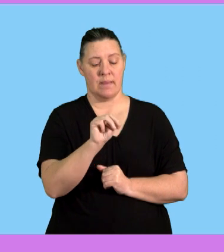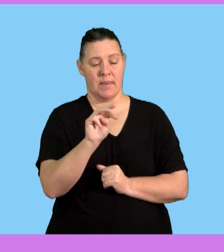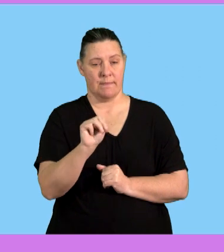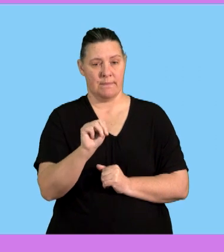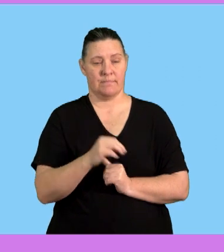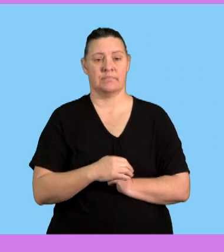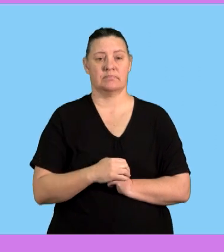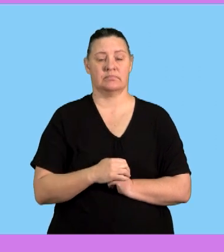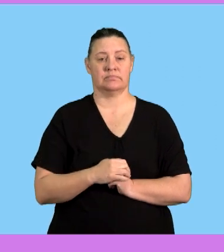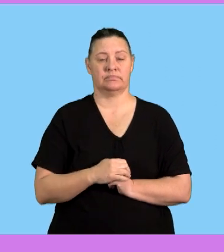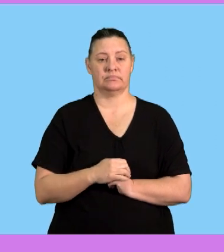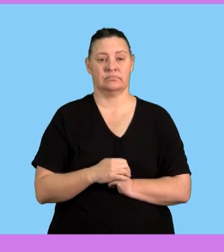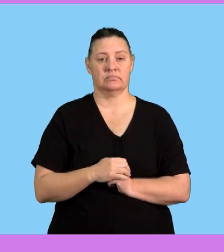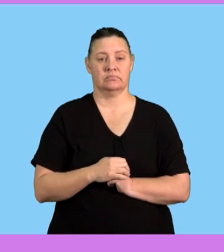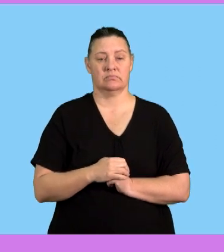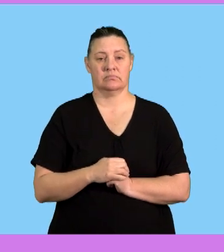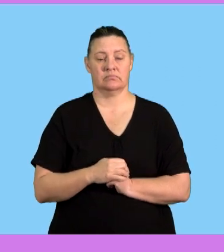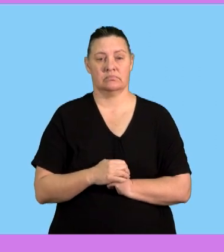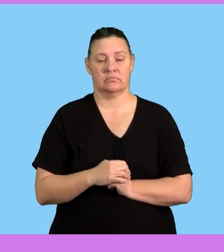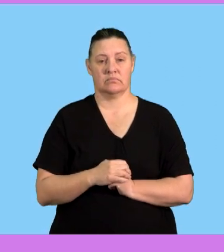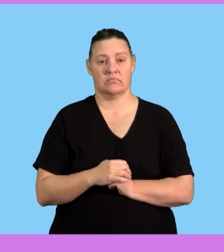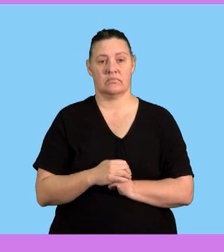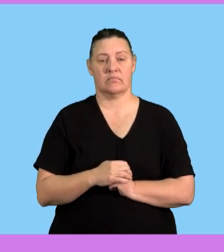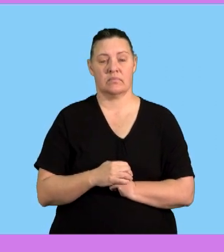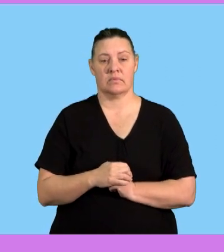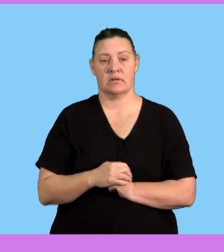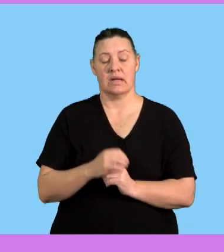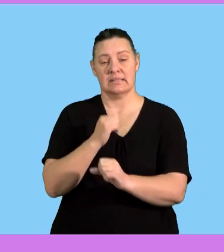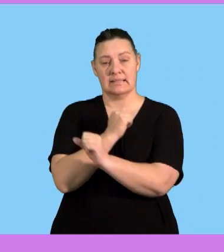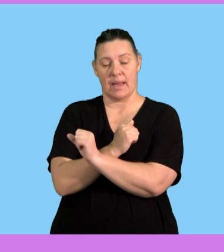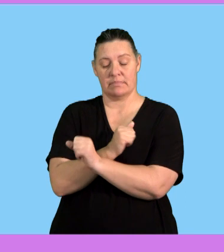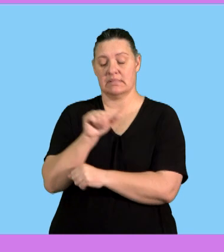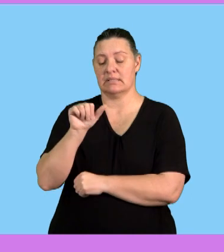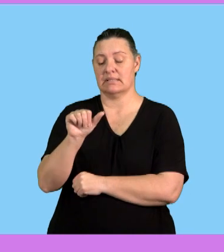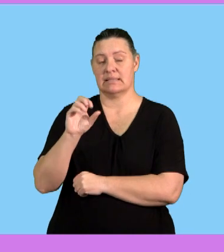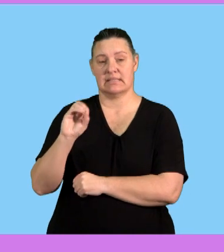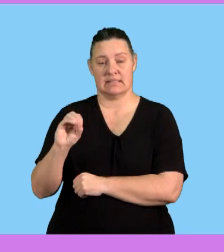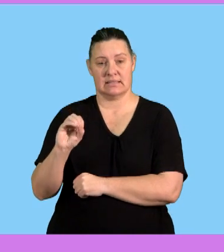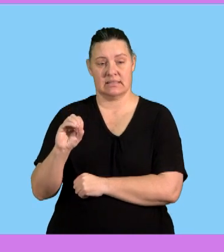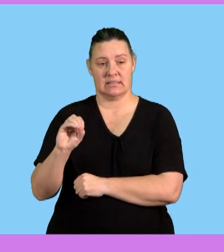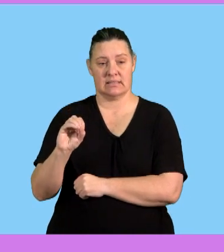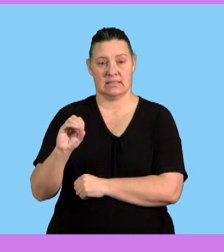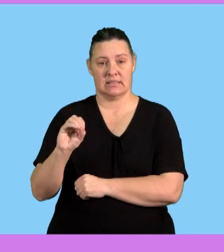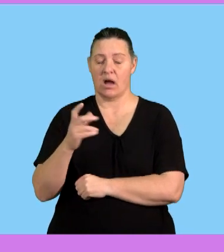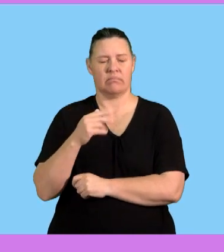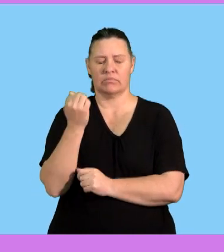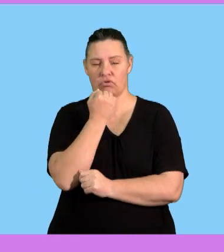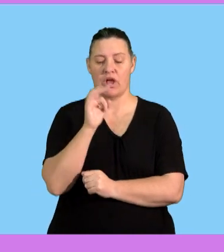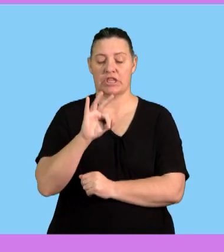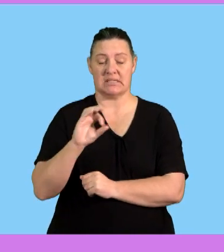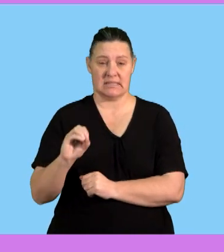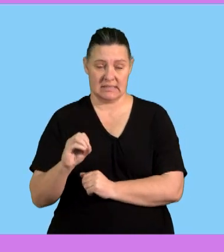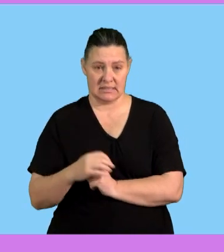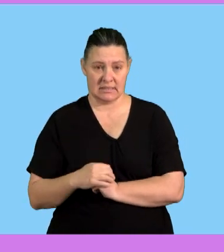millimeters. Right, so I'll take the 62 millimeters and I multiply it with the scale of 30. Right, so